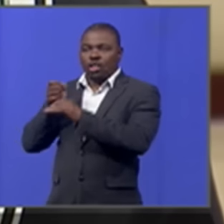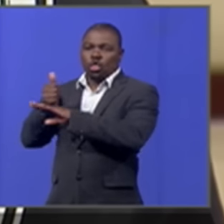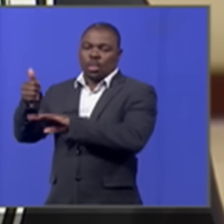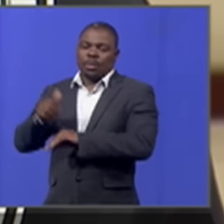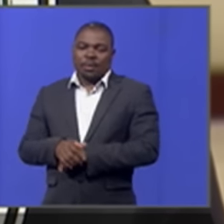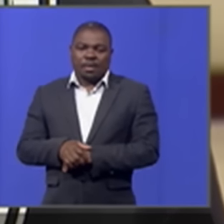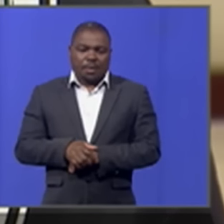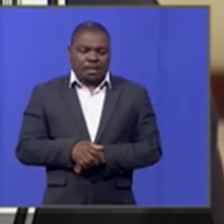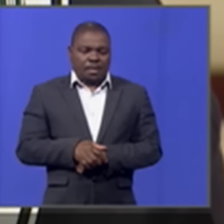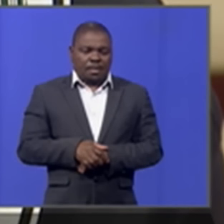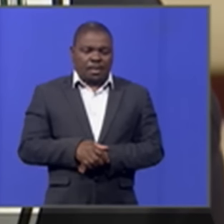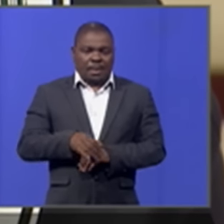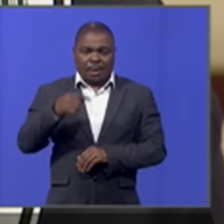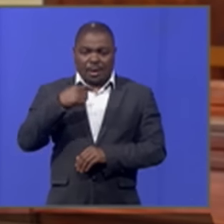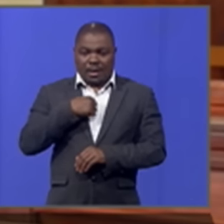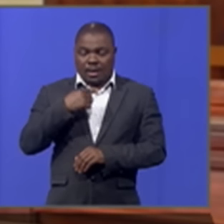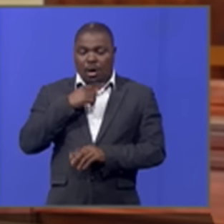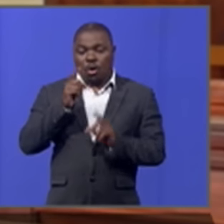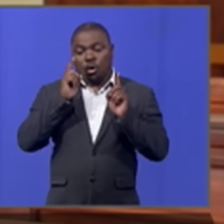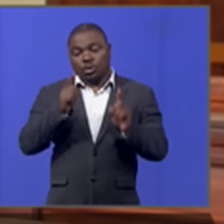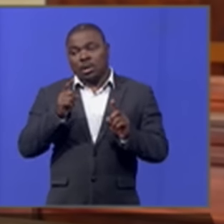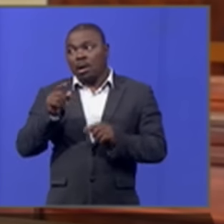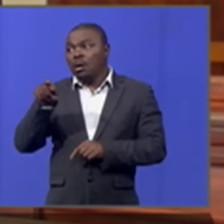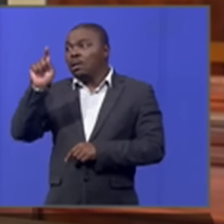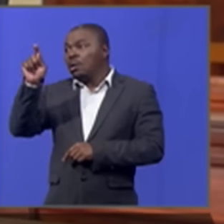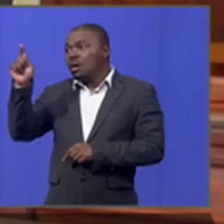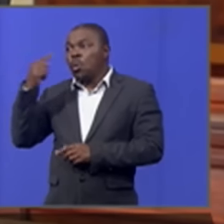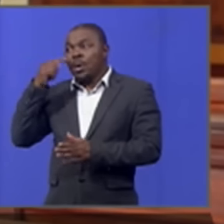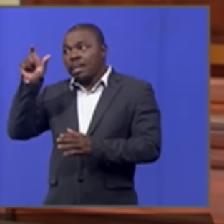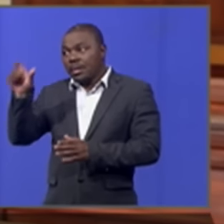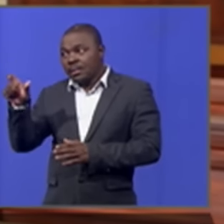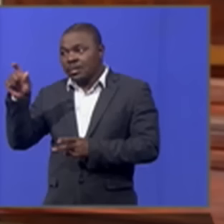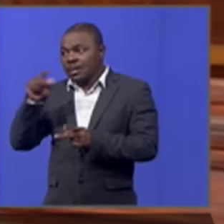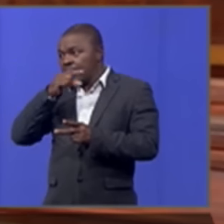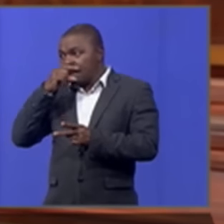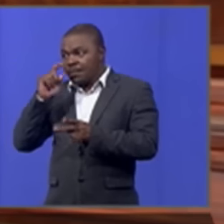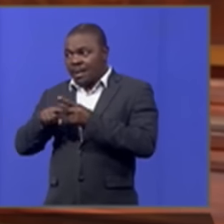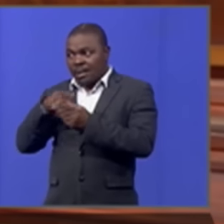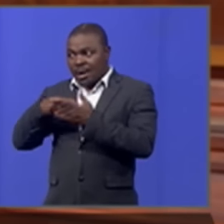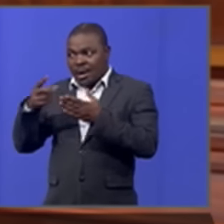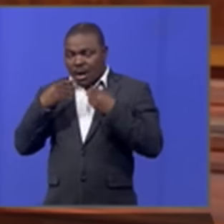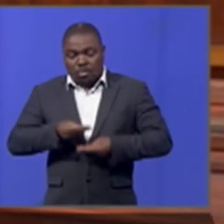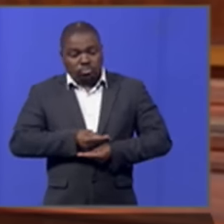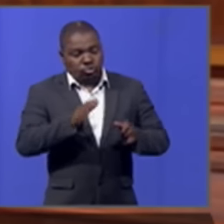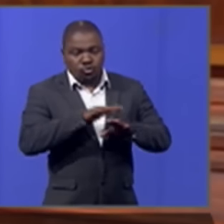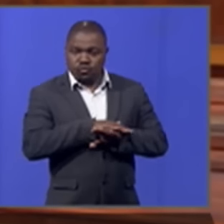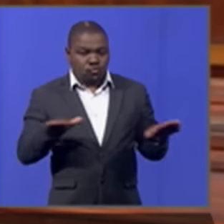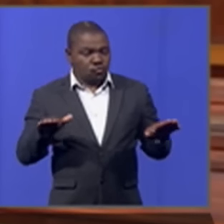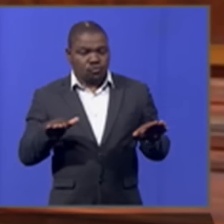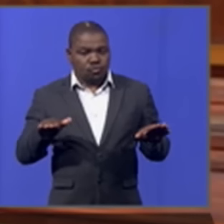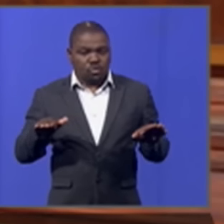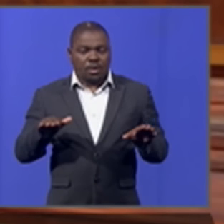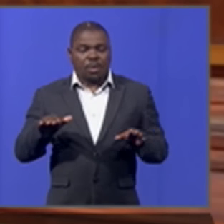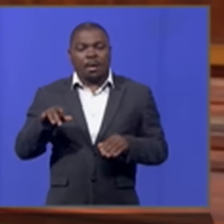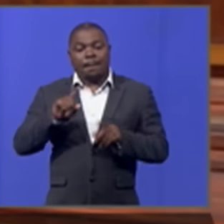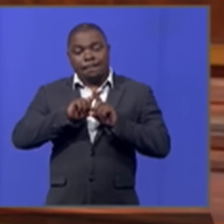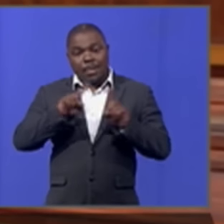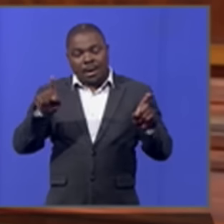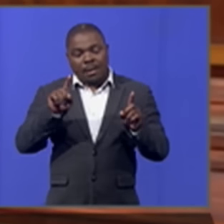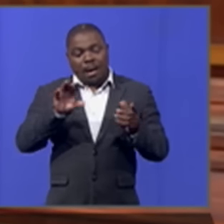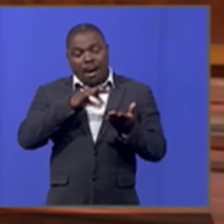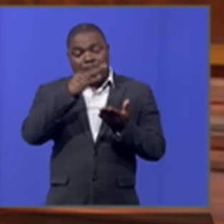order that the names and the addresses of those witnesses and those statements be revealed at this point in time. The application for have